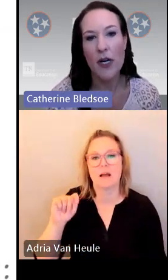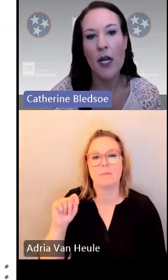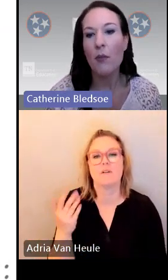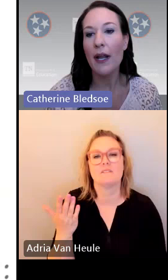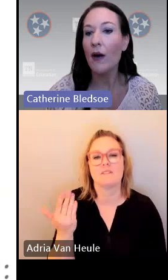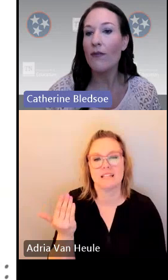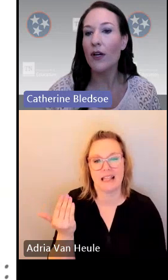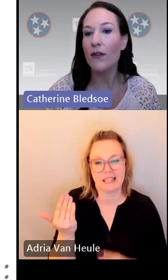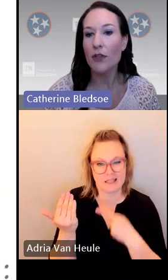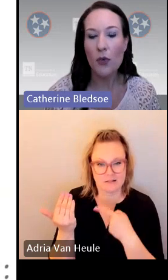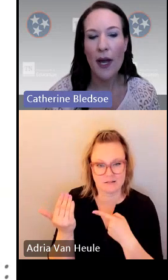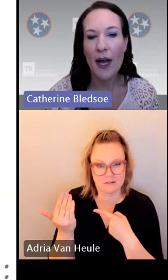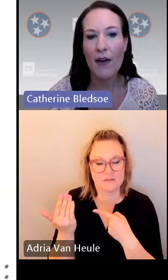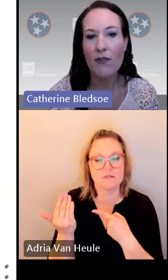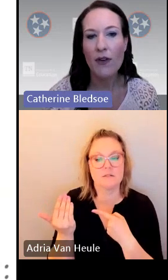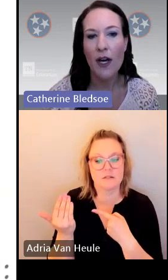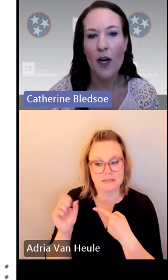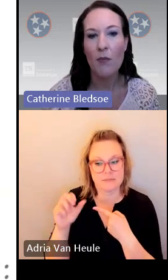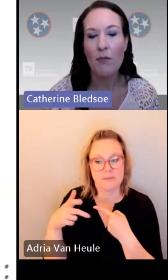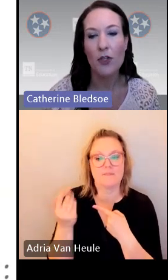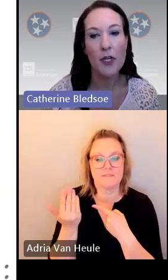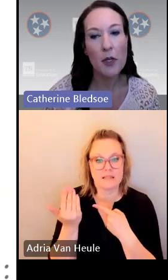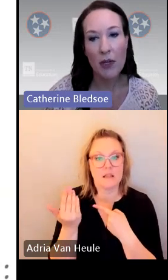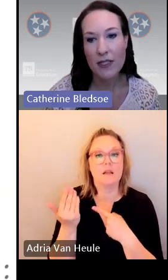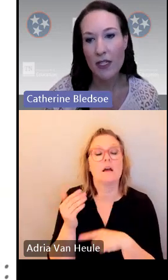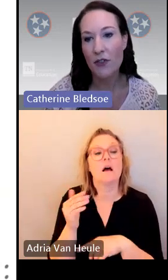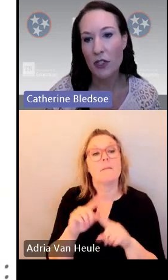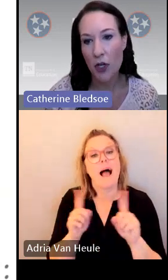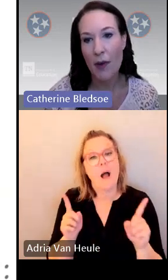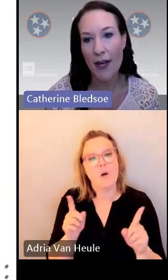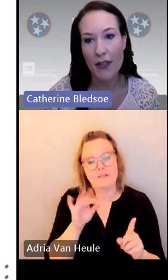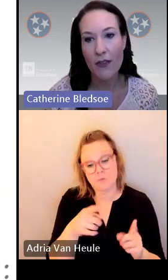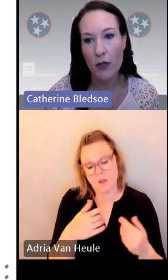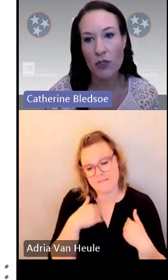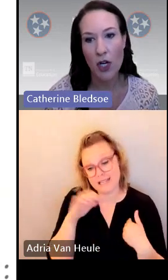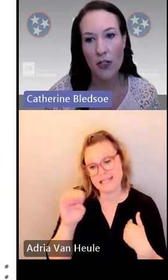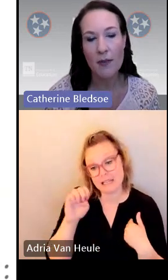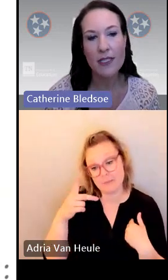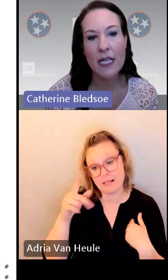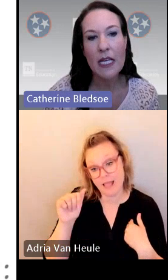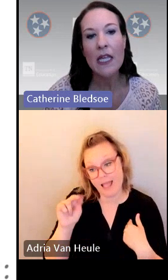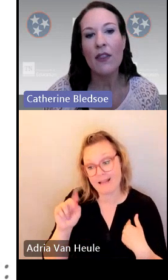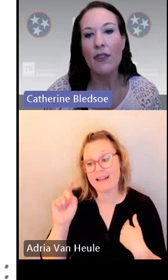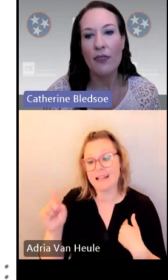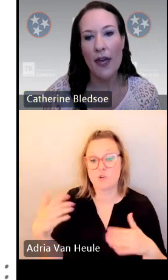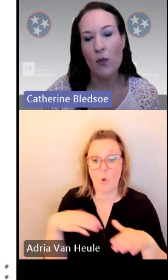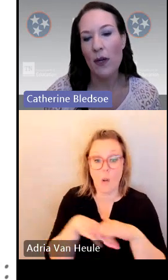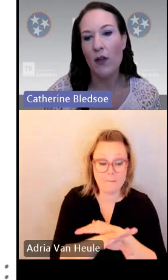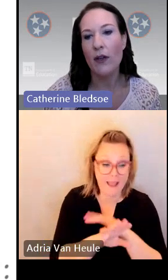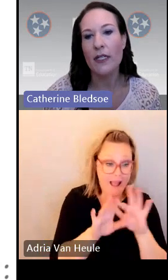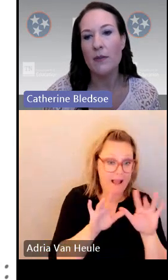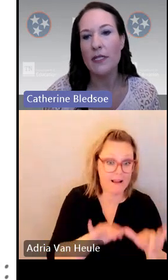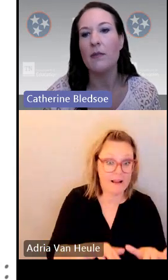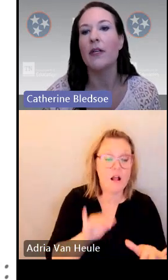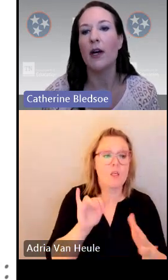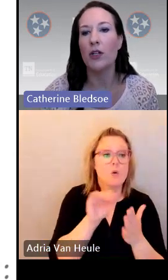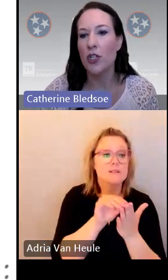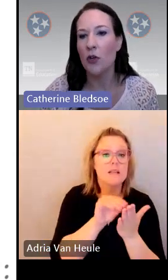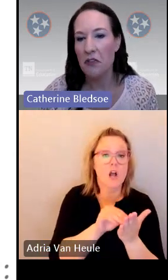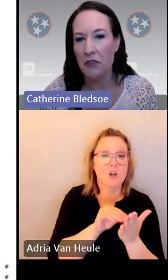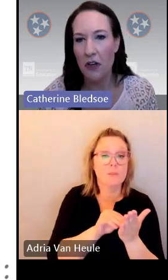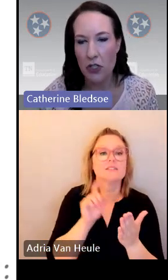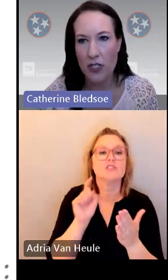15th, I'm sorry. But however, if you have your ePlan stuff, you need to go back in those documents. They will need to be